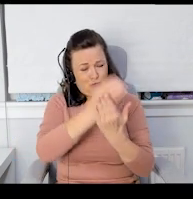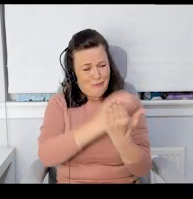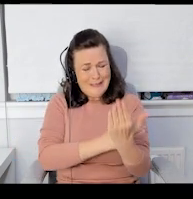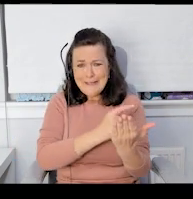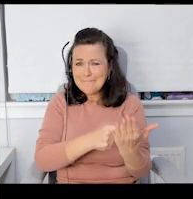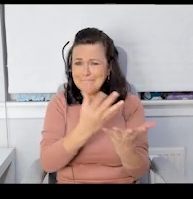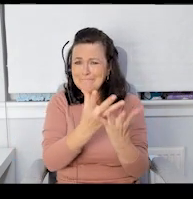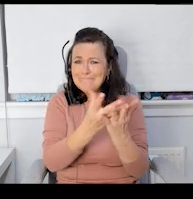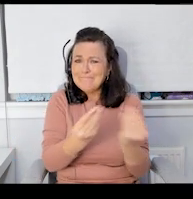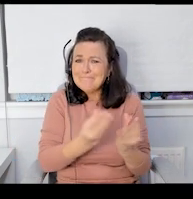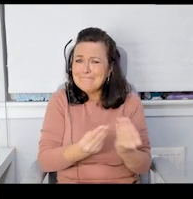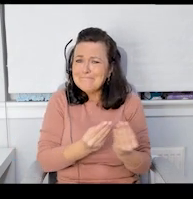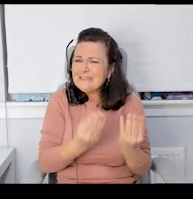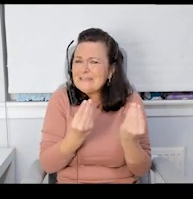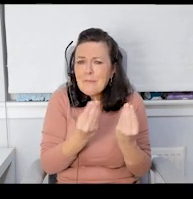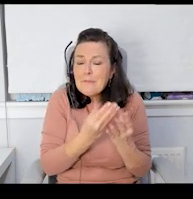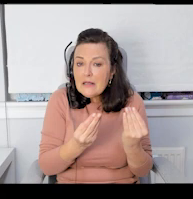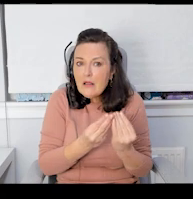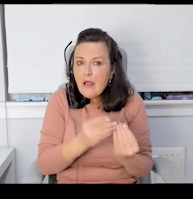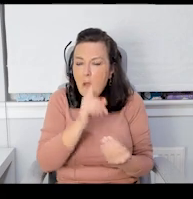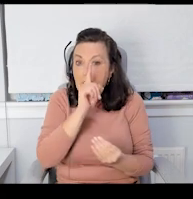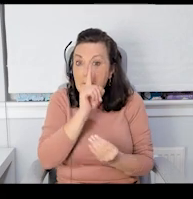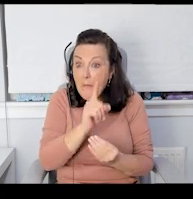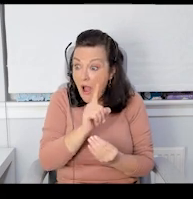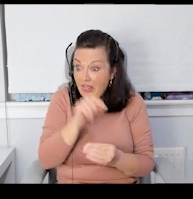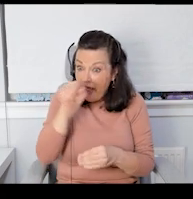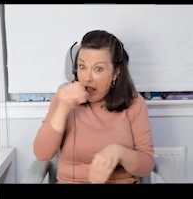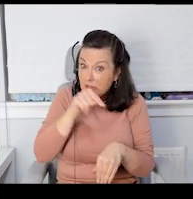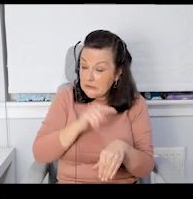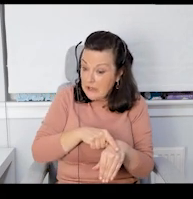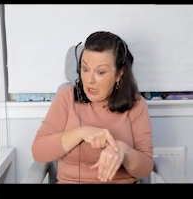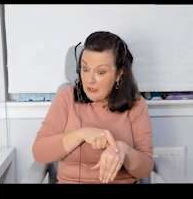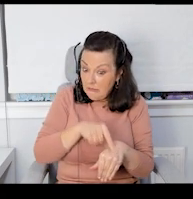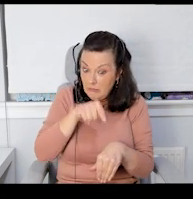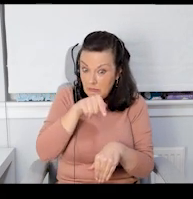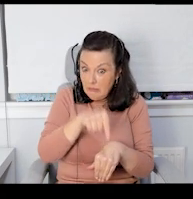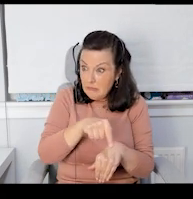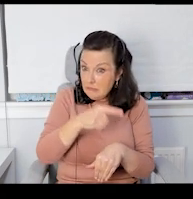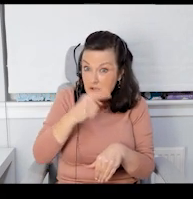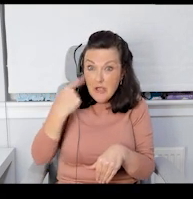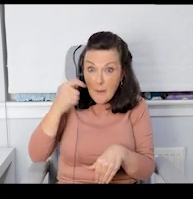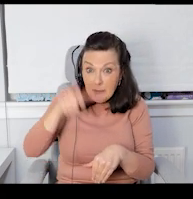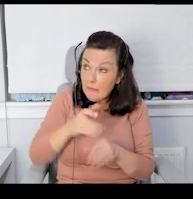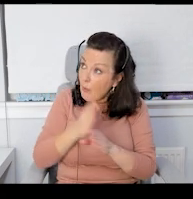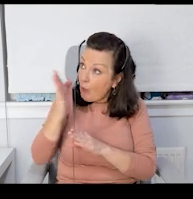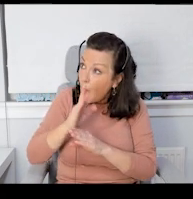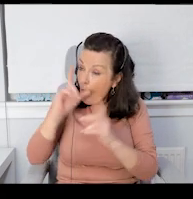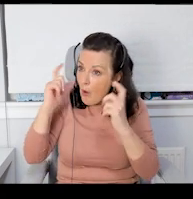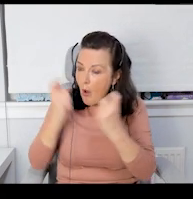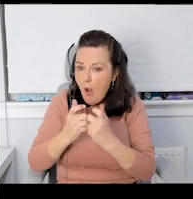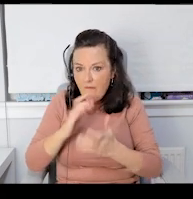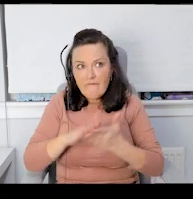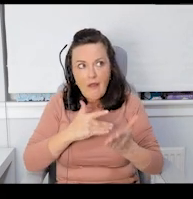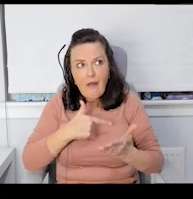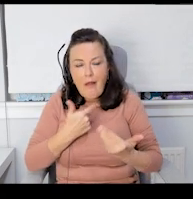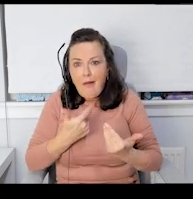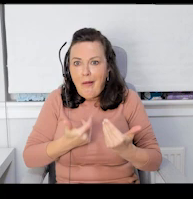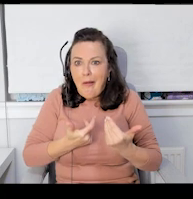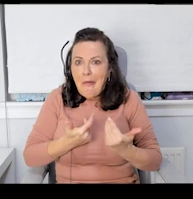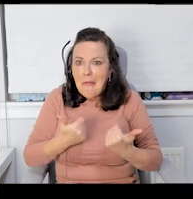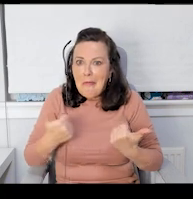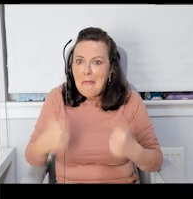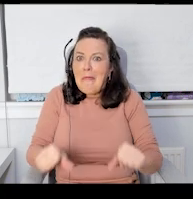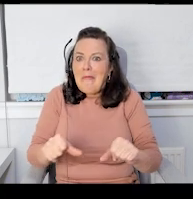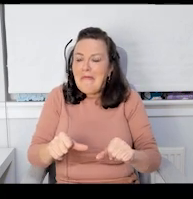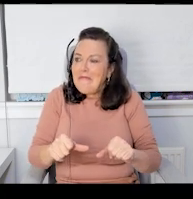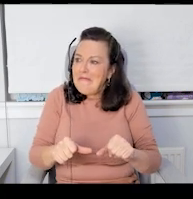wanted to address. And with the early stages being entirely through the college, it just enhanced the partnership working as we move through the